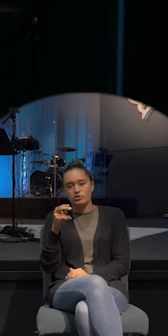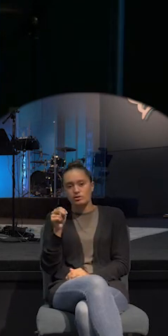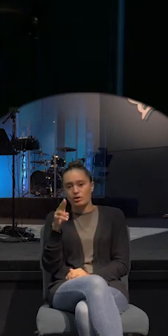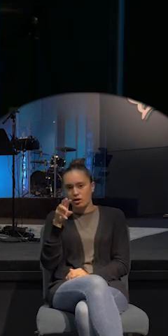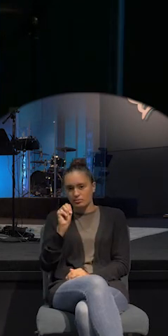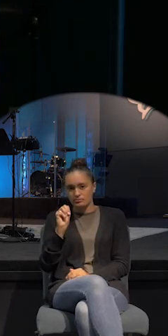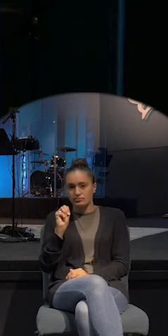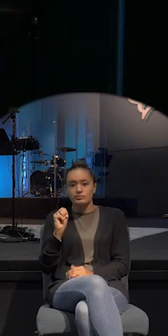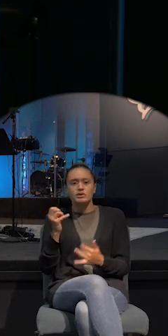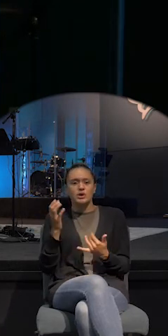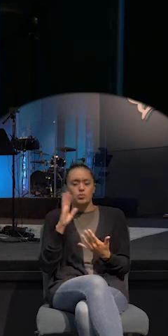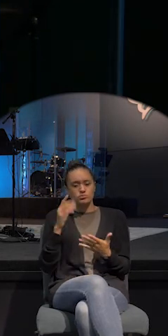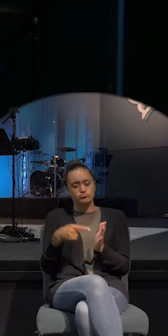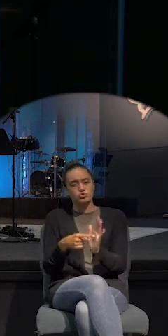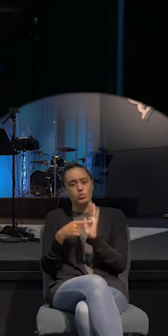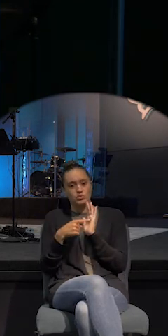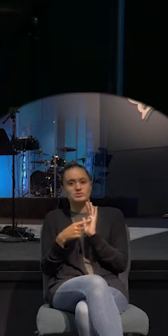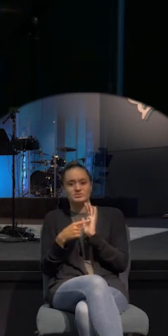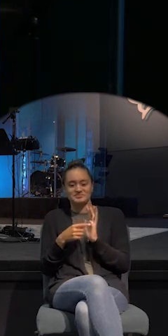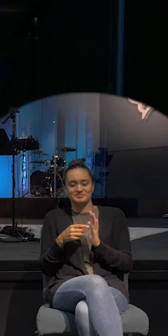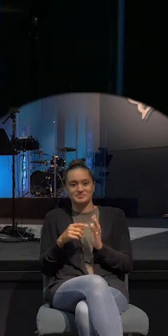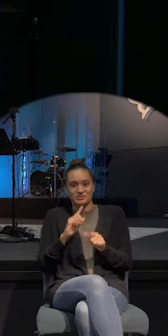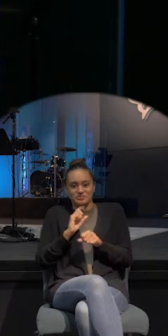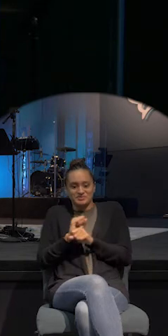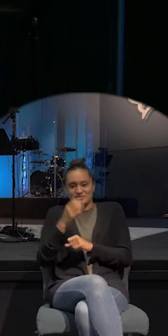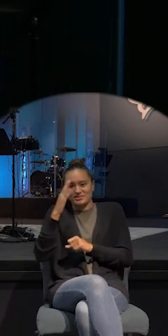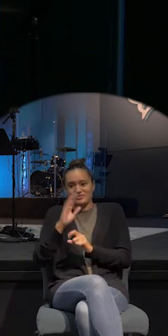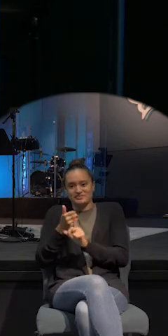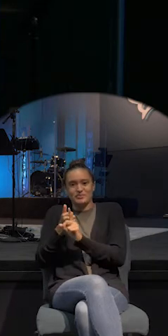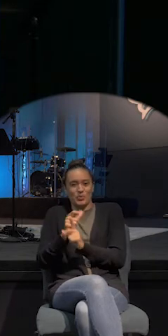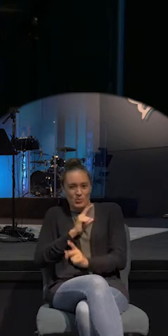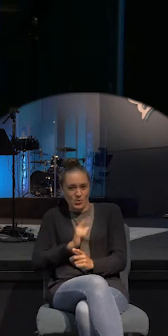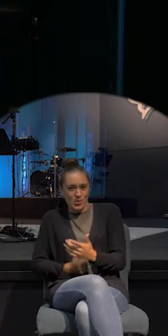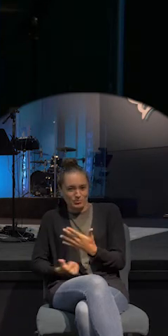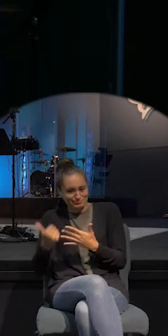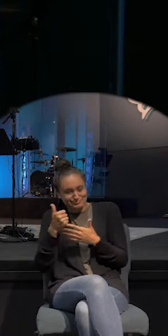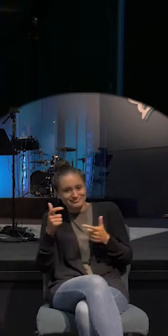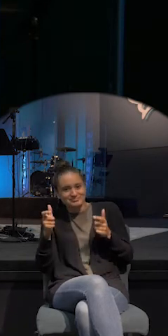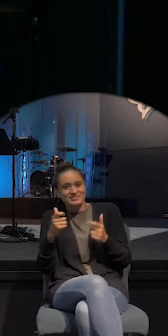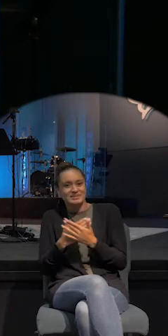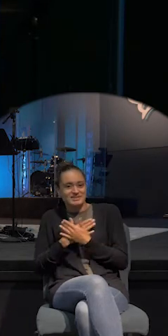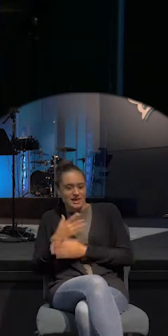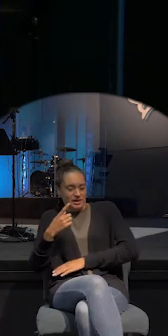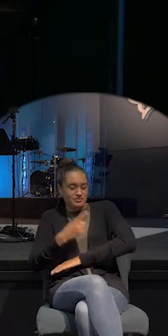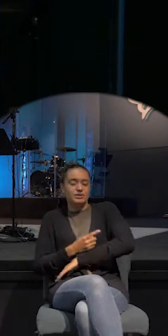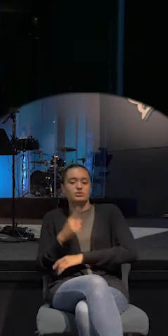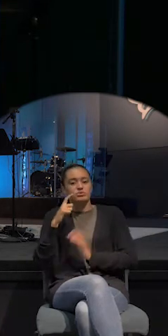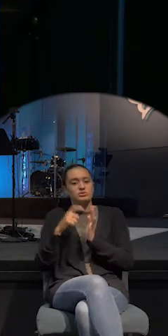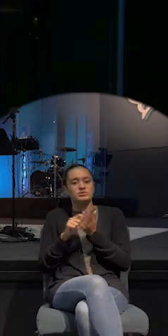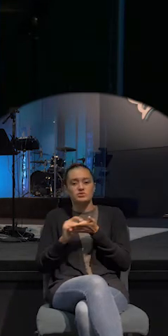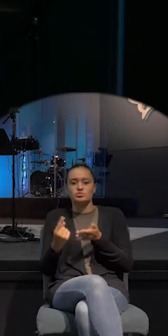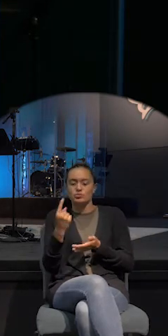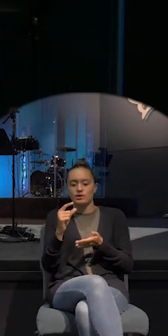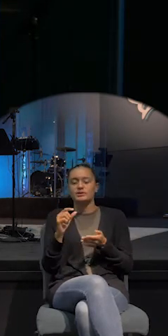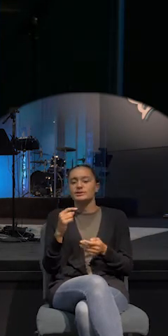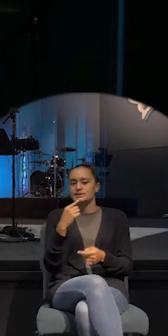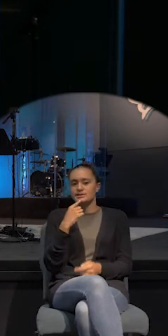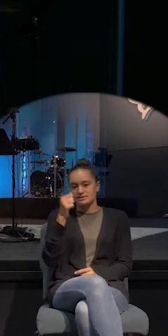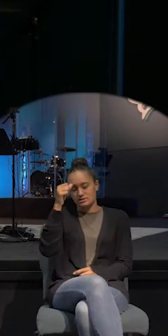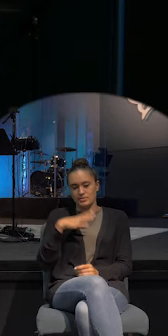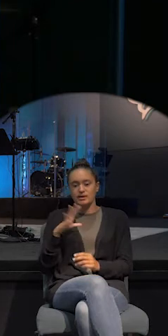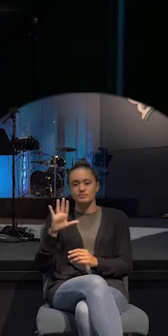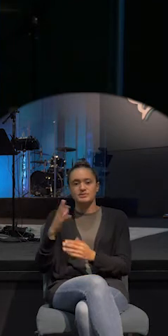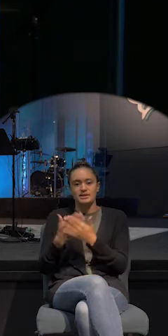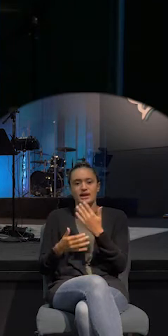an illustration to the fact that he's the Lord of the Sabbath. Notice verse 1. There's a man with a withered hand. That word withered speaks of crippled